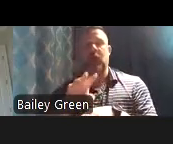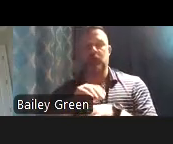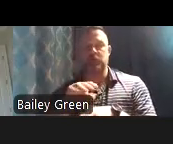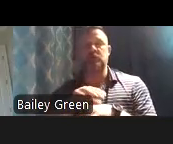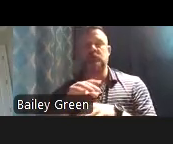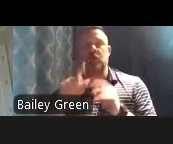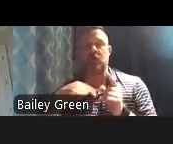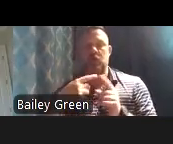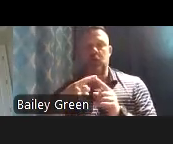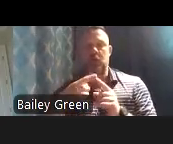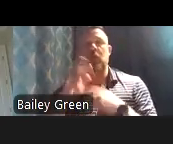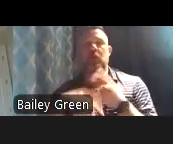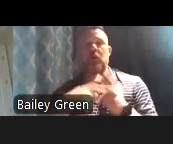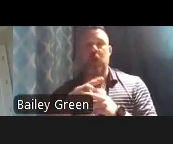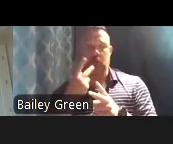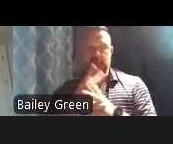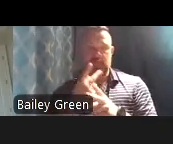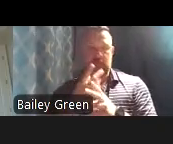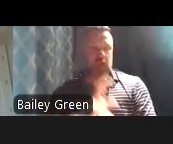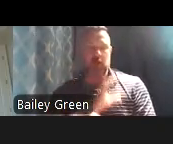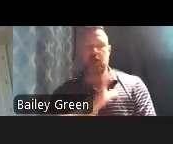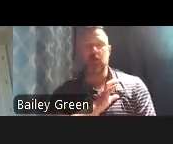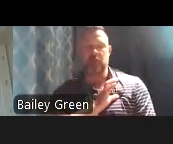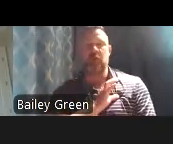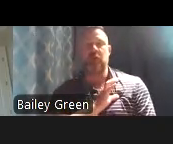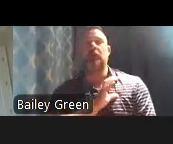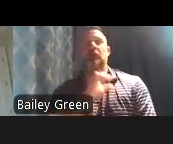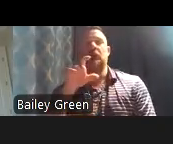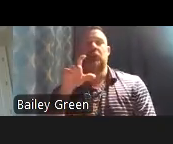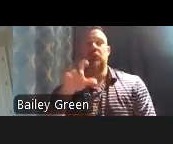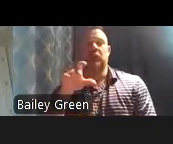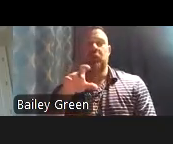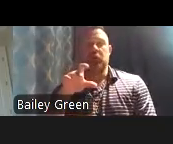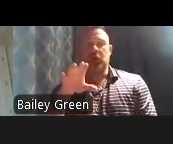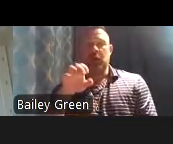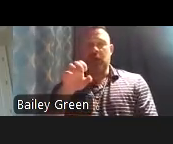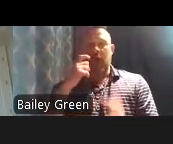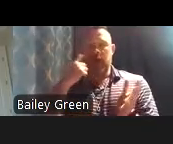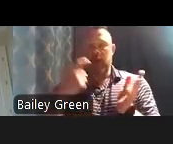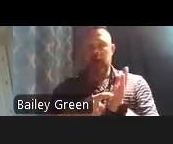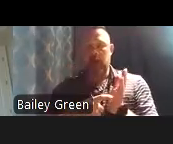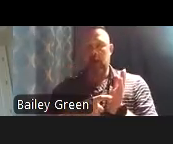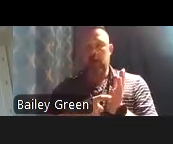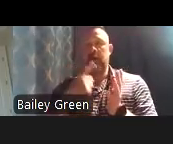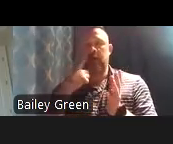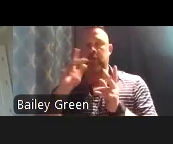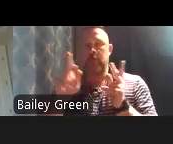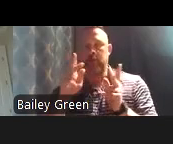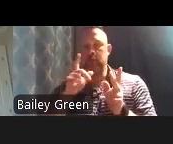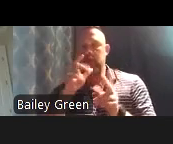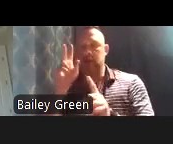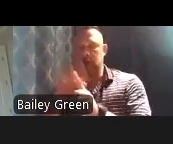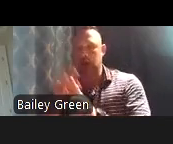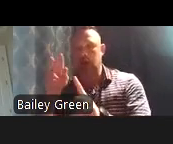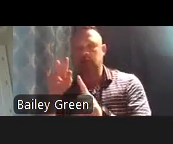about the kinds of characteristics that should be identified for people that are applying. So